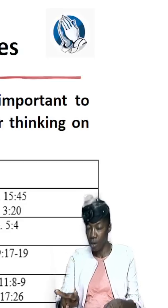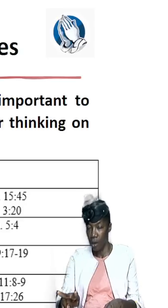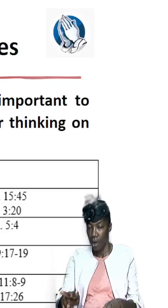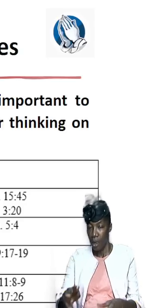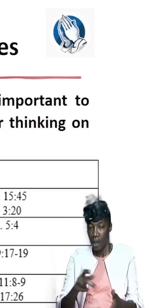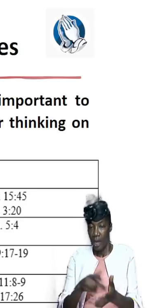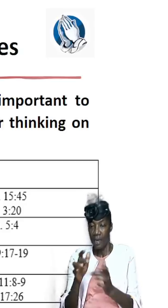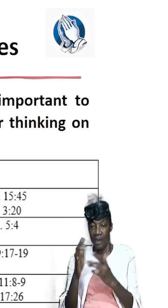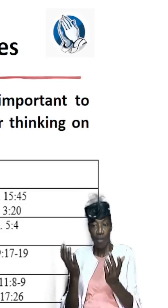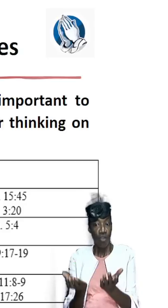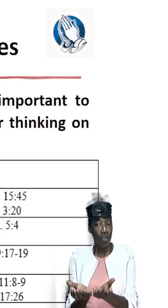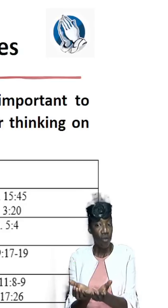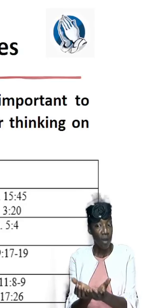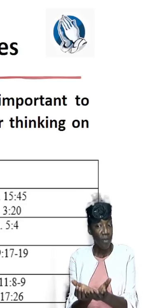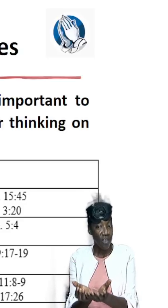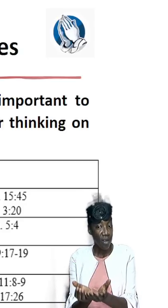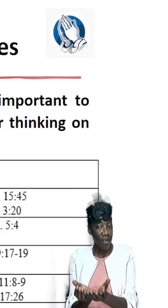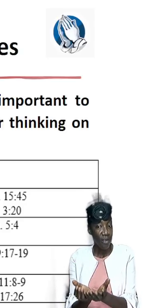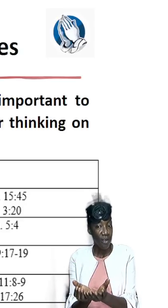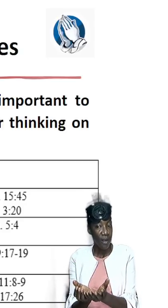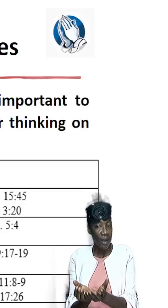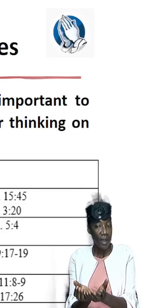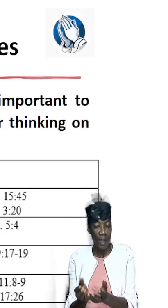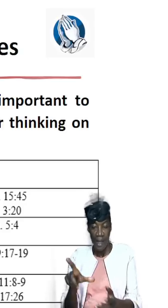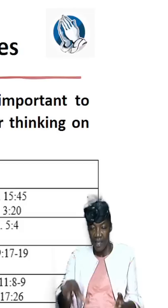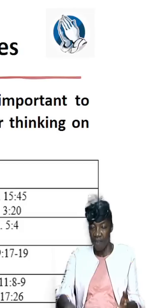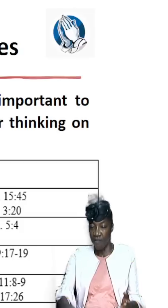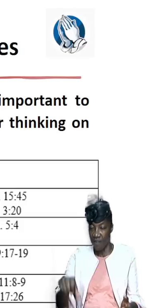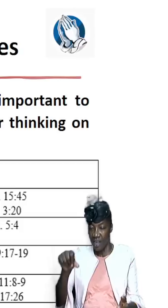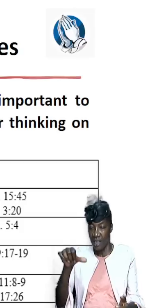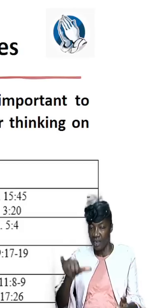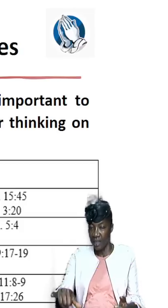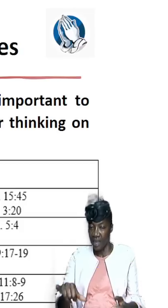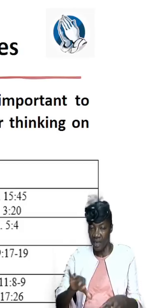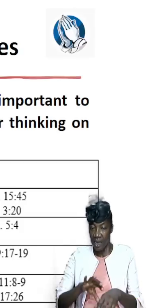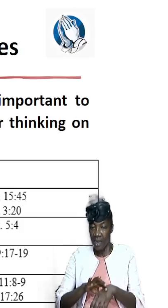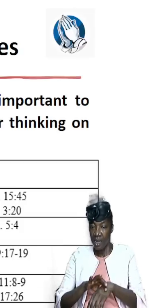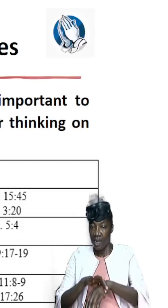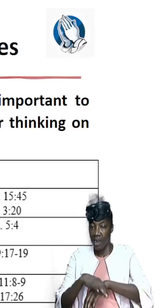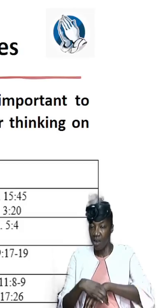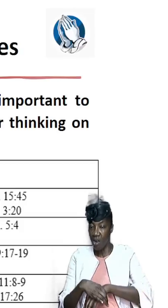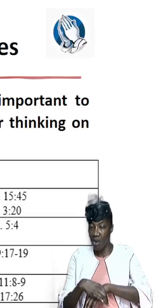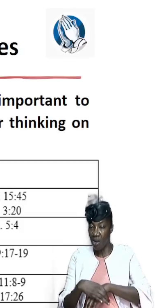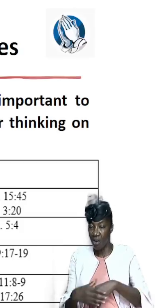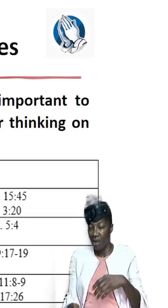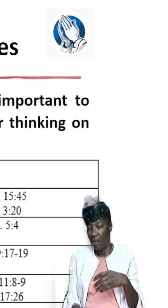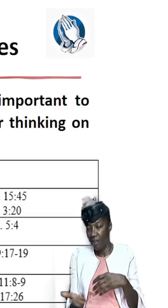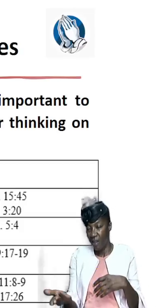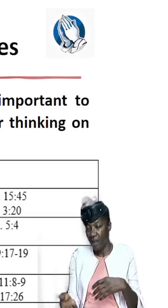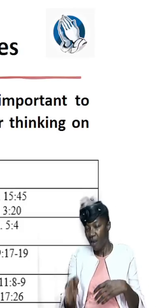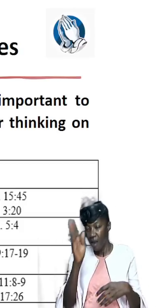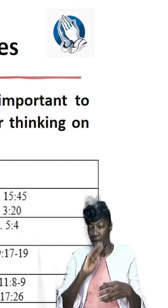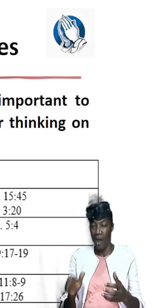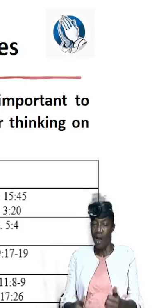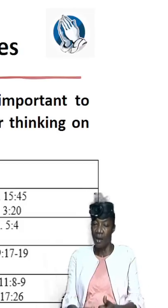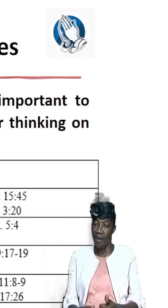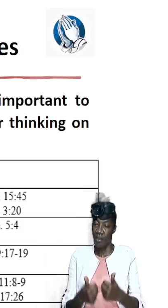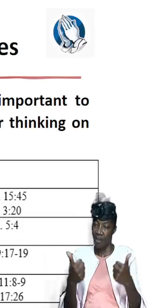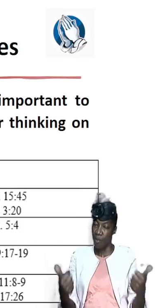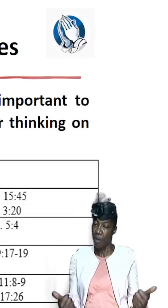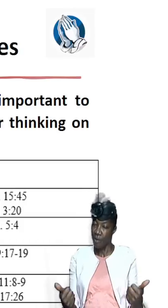what they say, as you look at the scriptures, you find that the earth was already there, and it's just that God separated it from